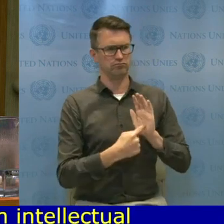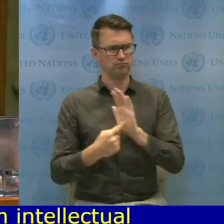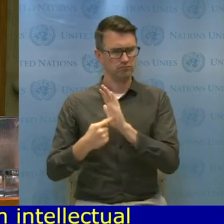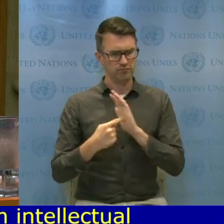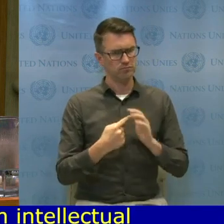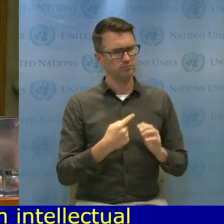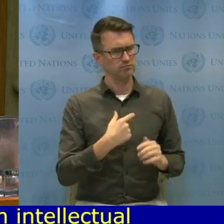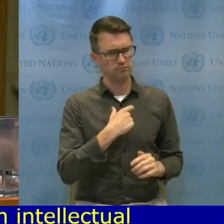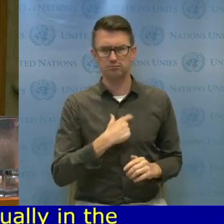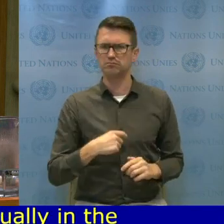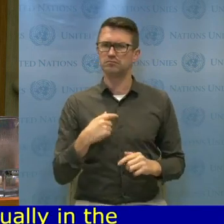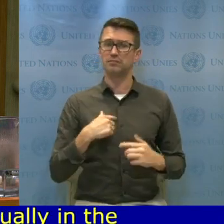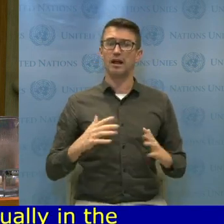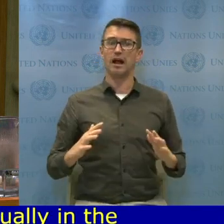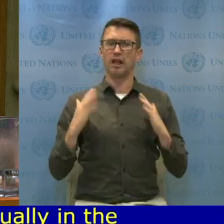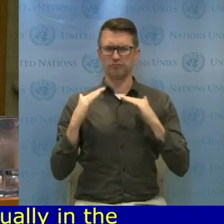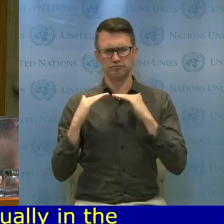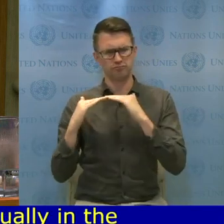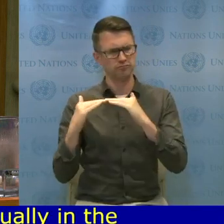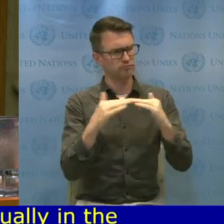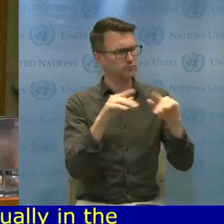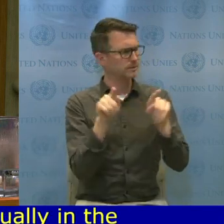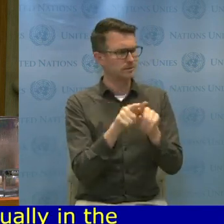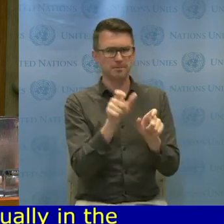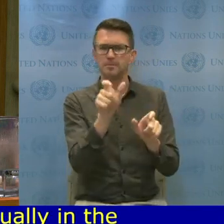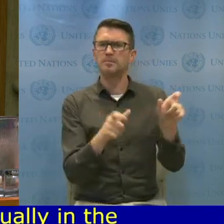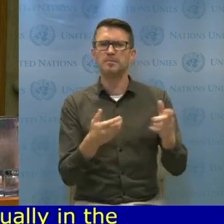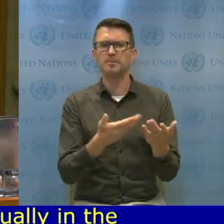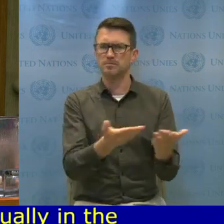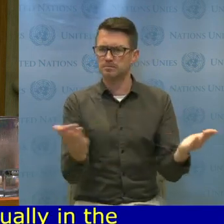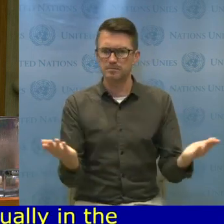inclusion and health are very much